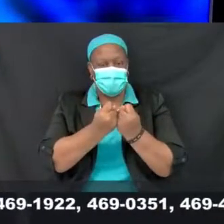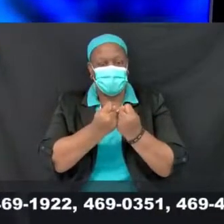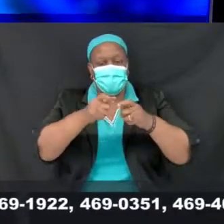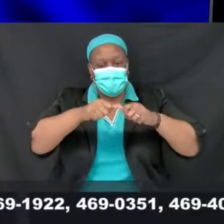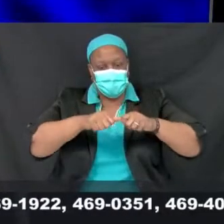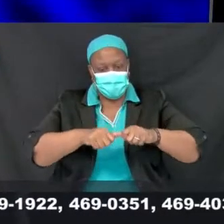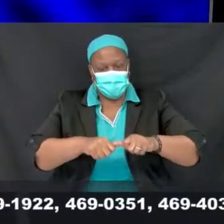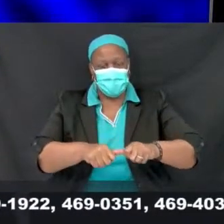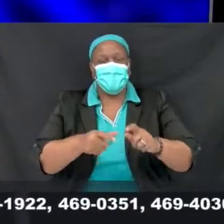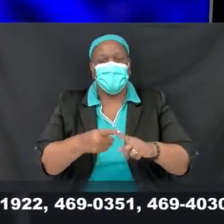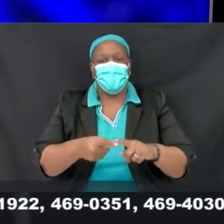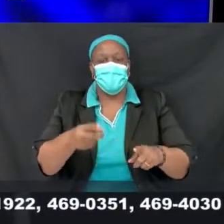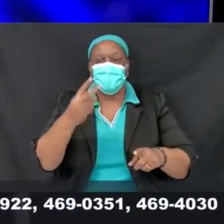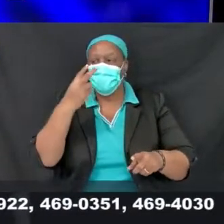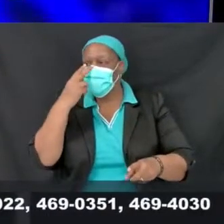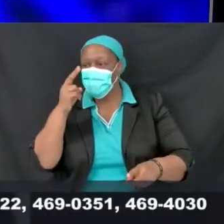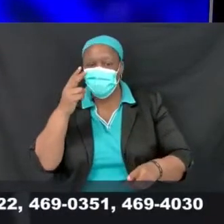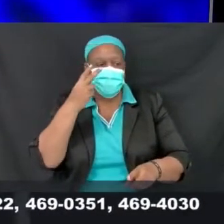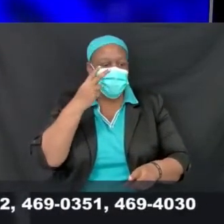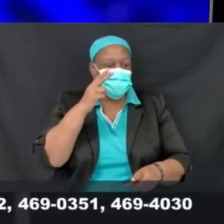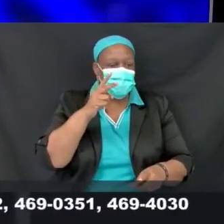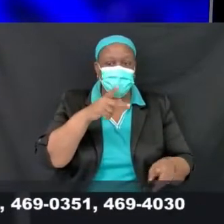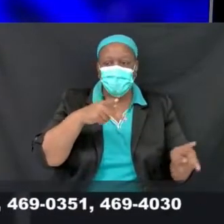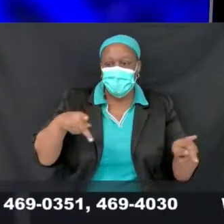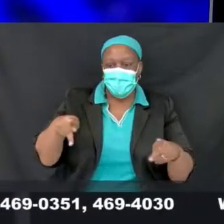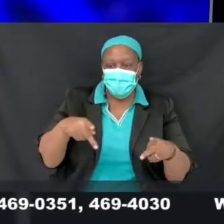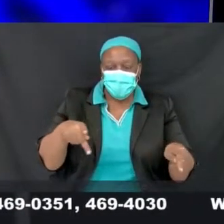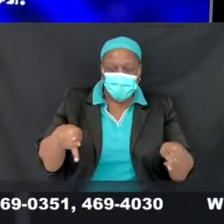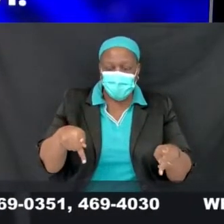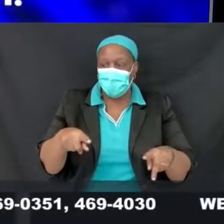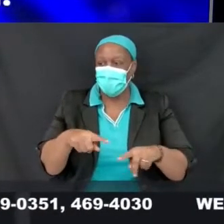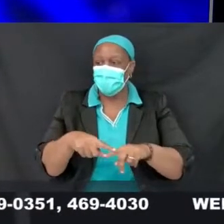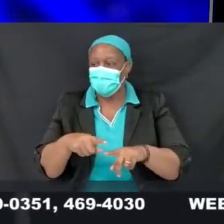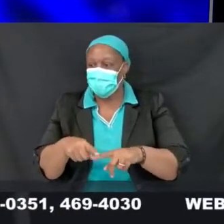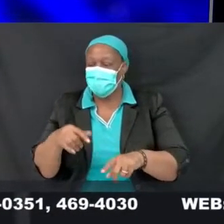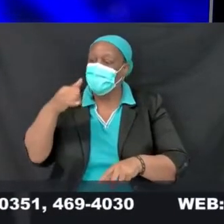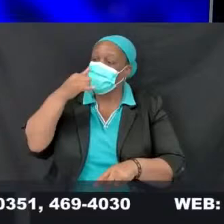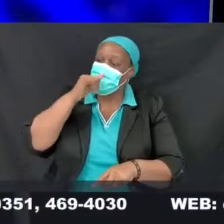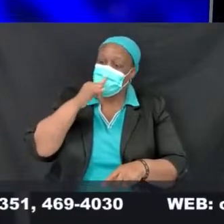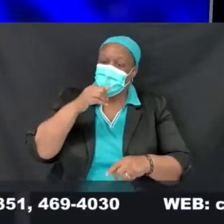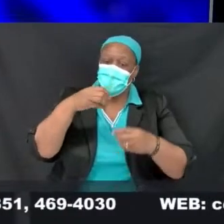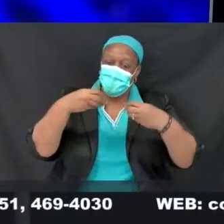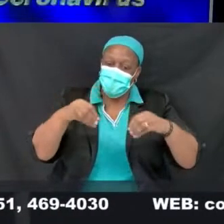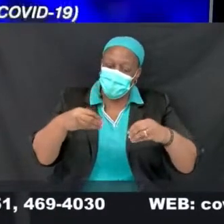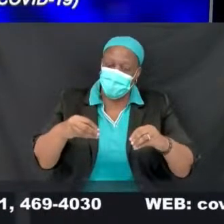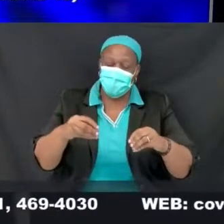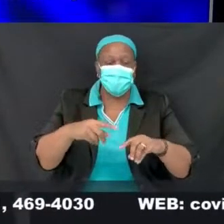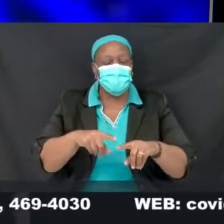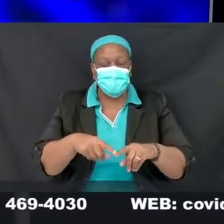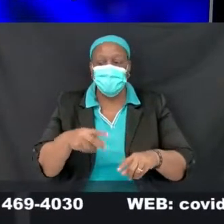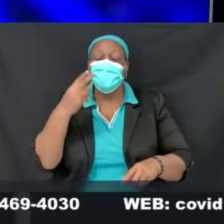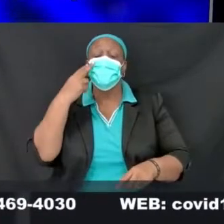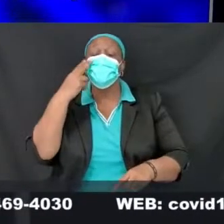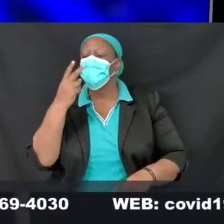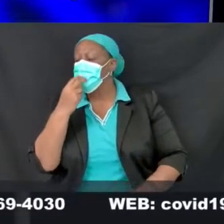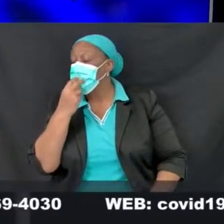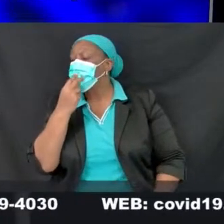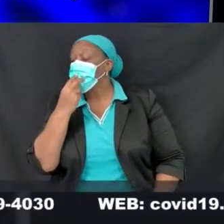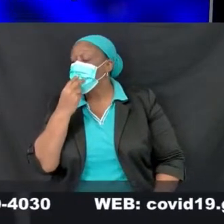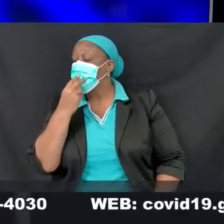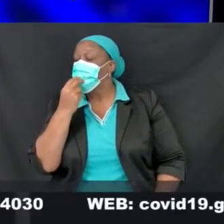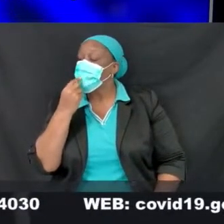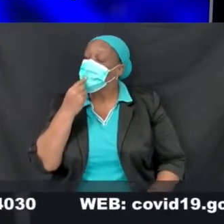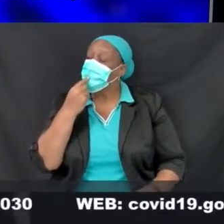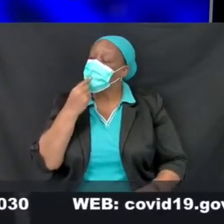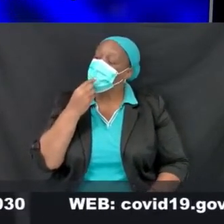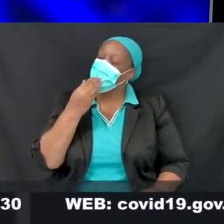event organizers and bar operators operate according to the terms and conditions of their